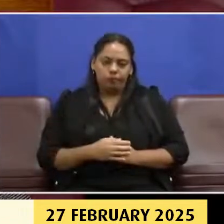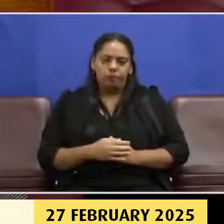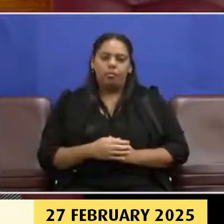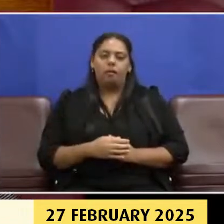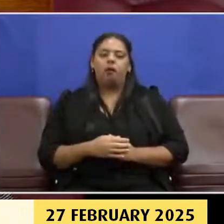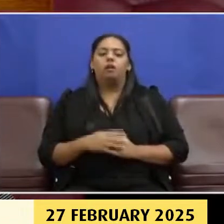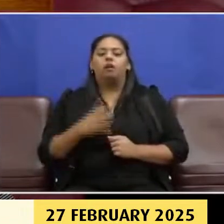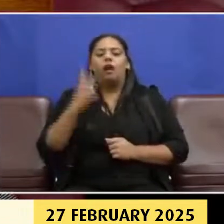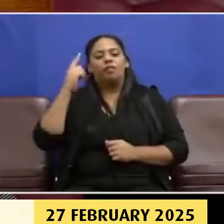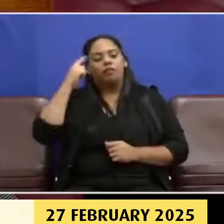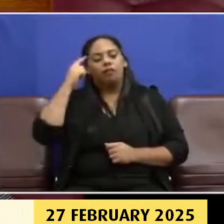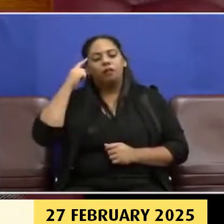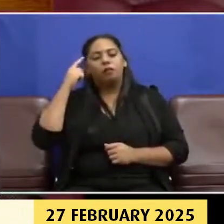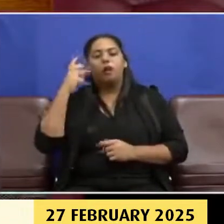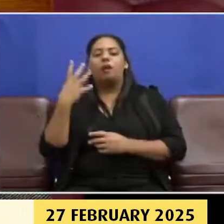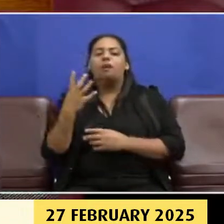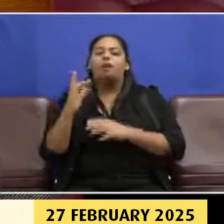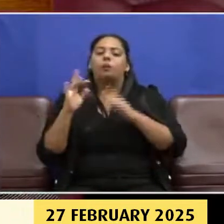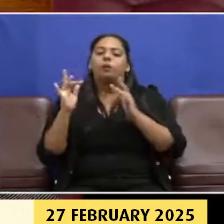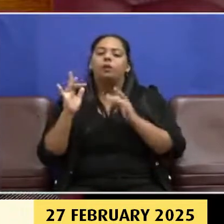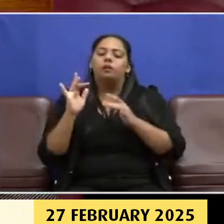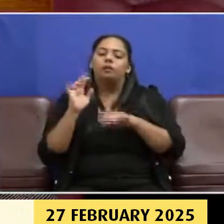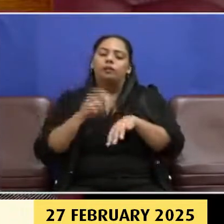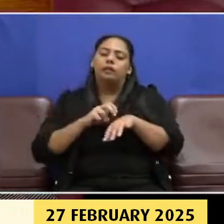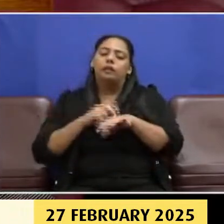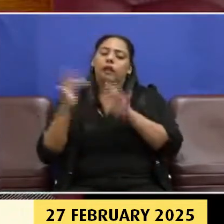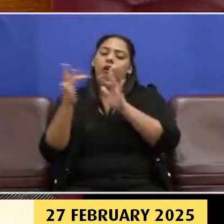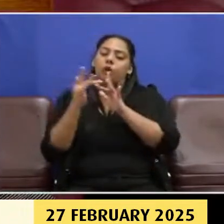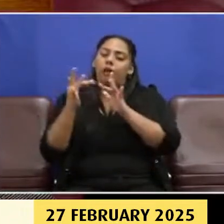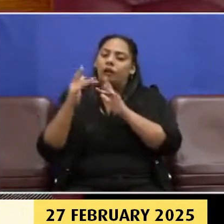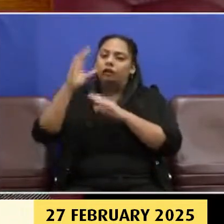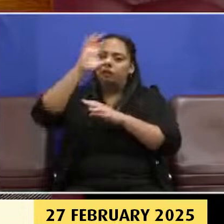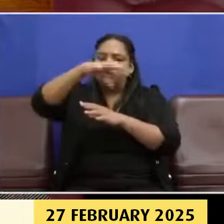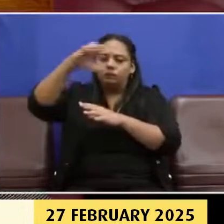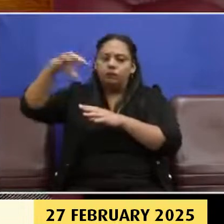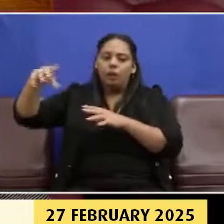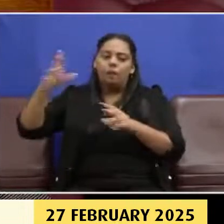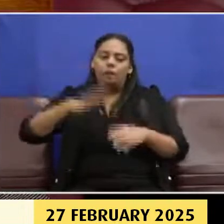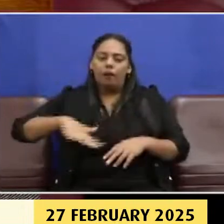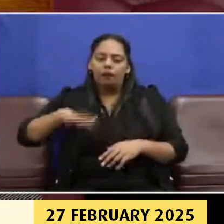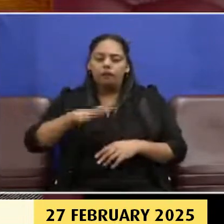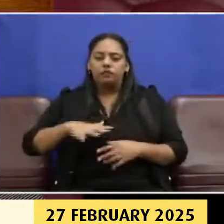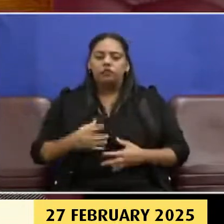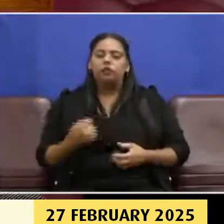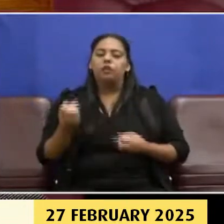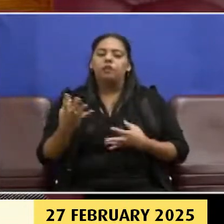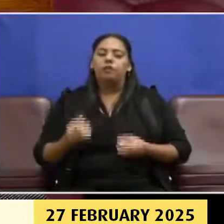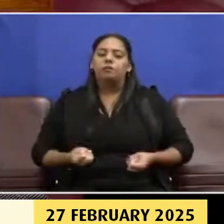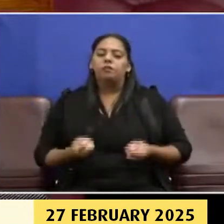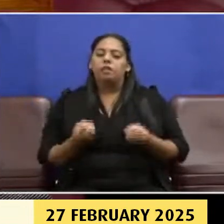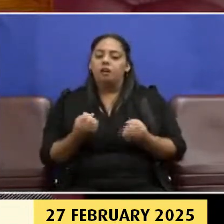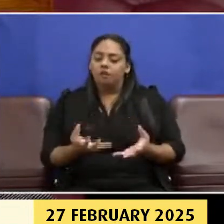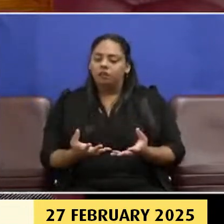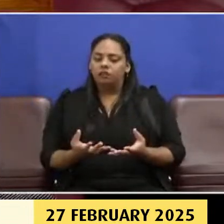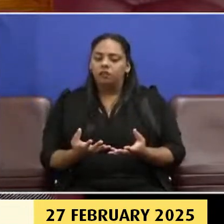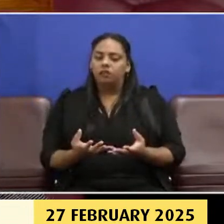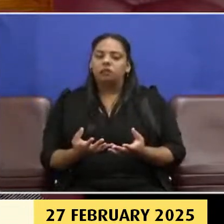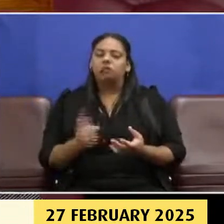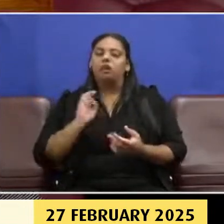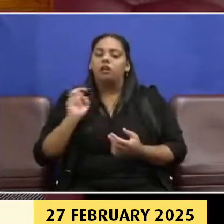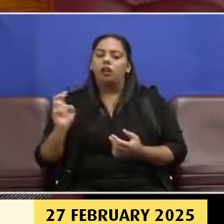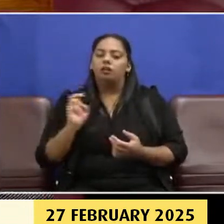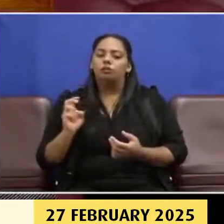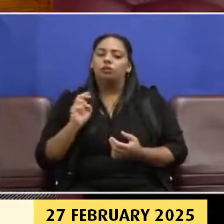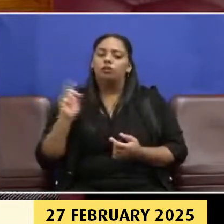offices, we also need to be going into the communities where young people are and giving them services outside of that, outside of